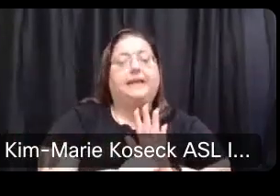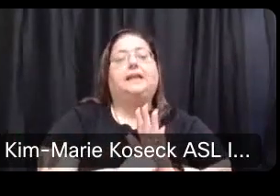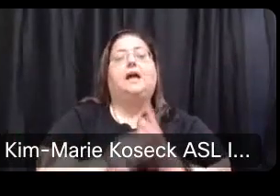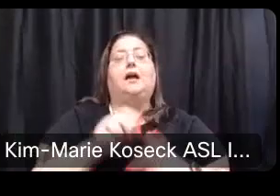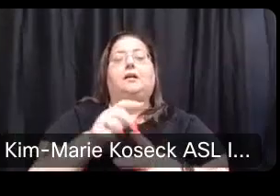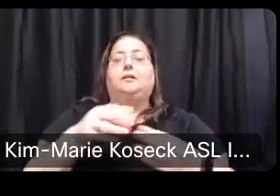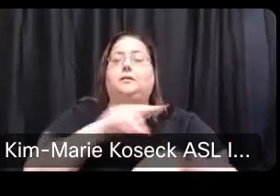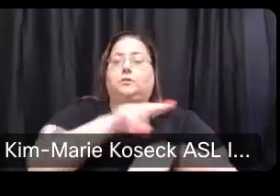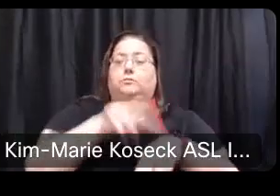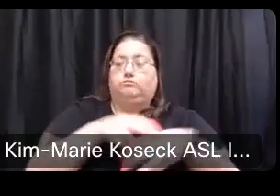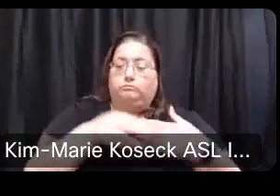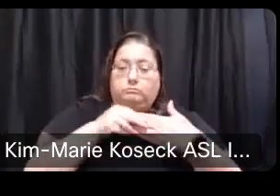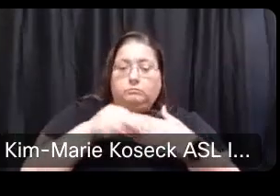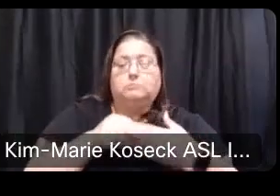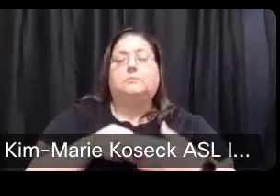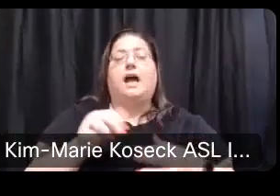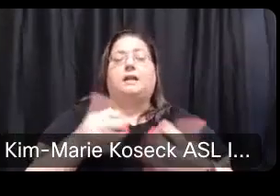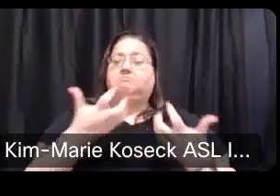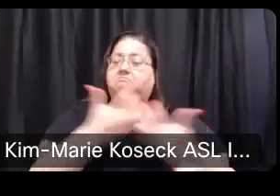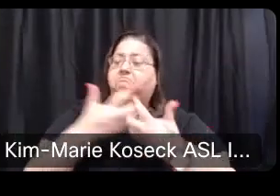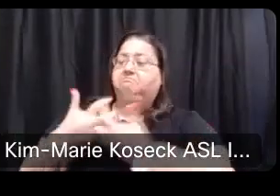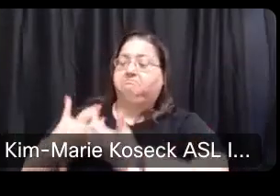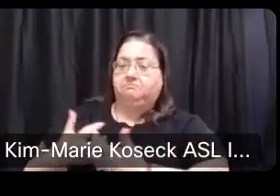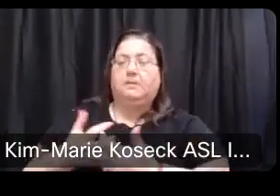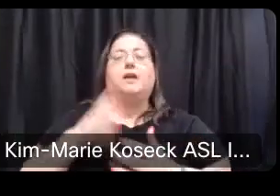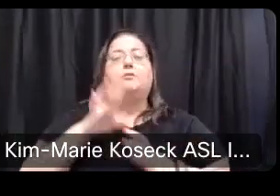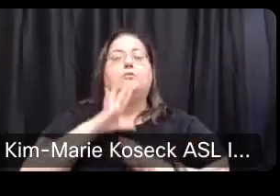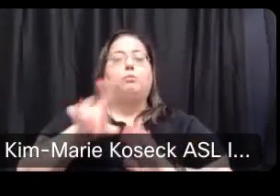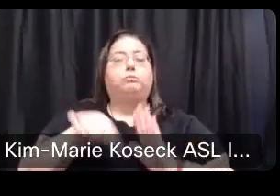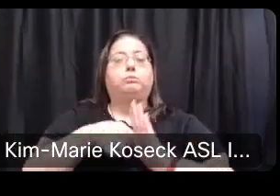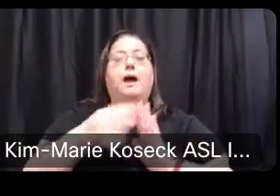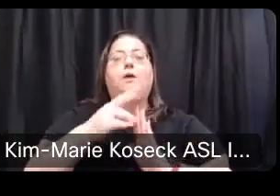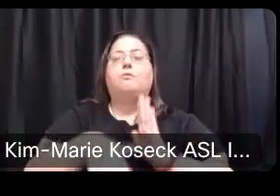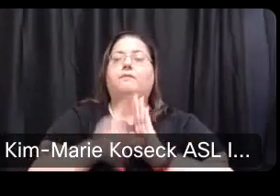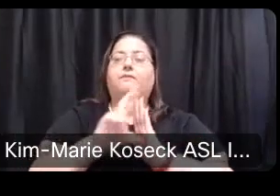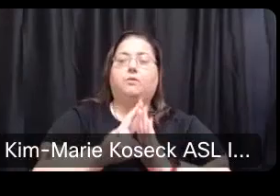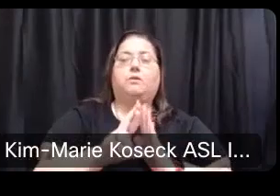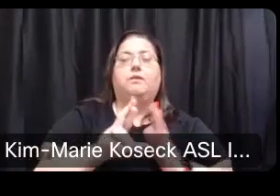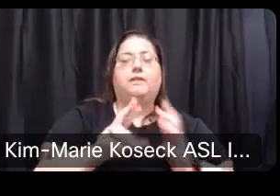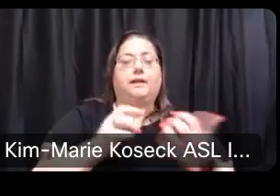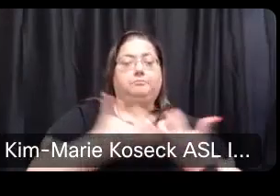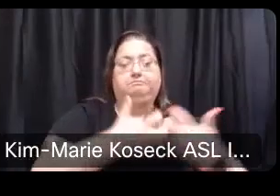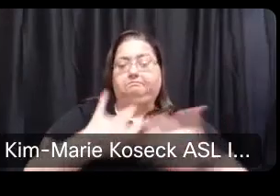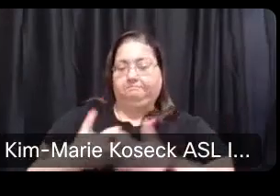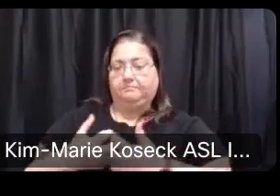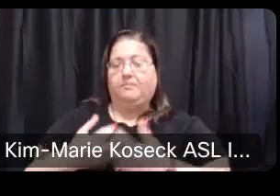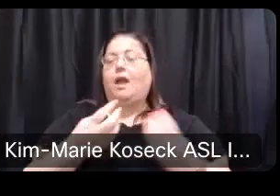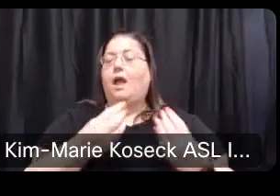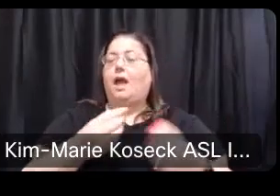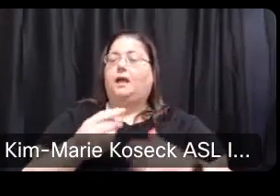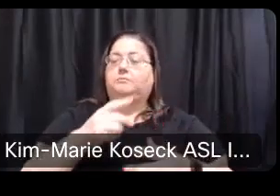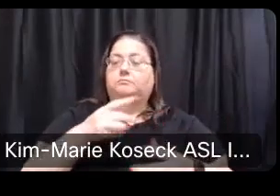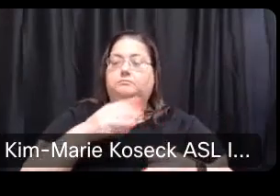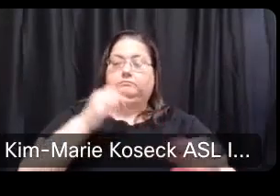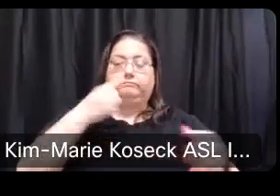Plan. This series will provide an overview of the New York State Adaptation and Resilience Plan process and